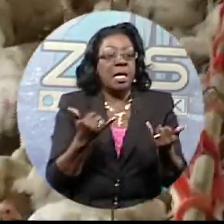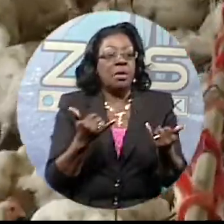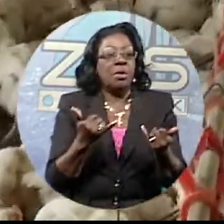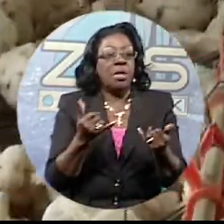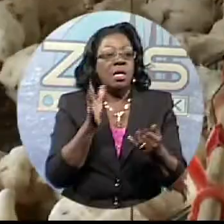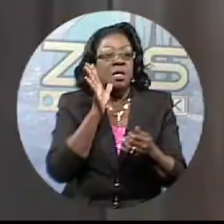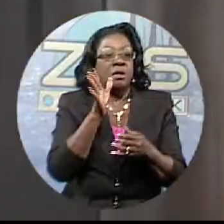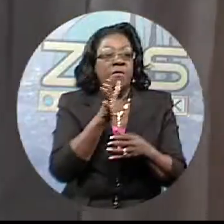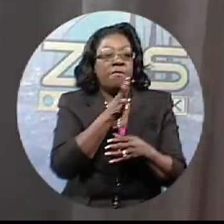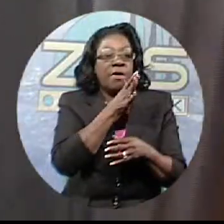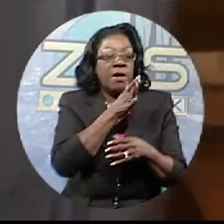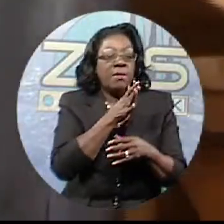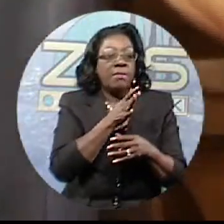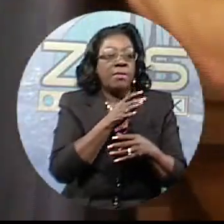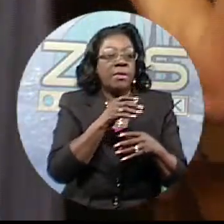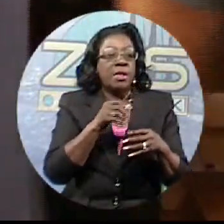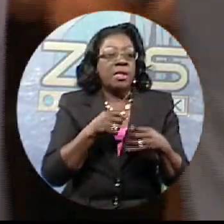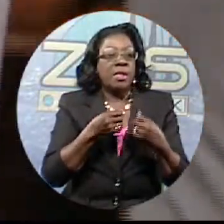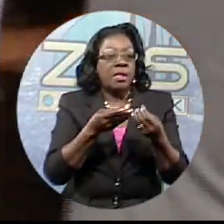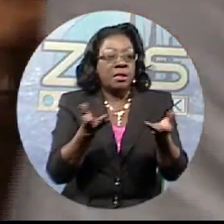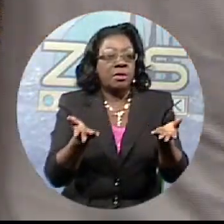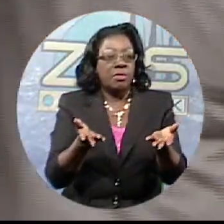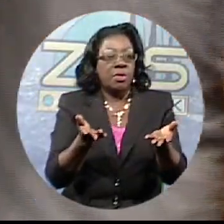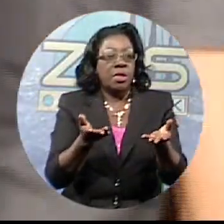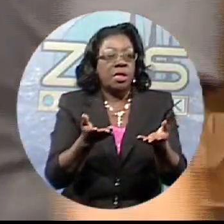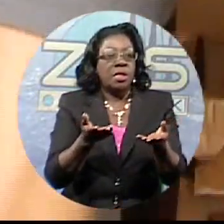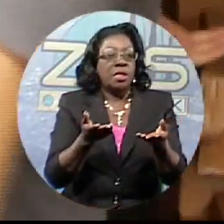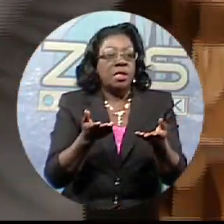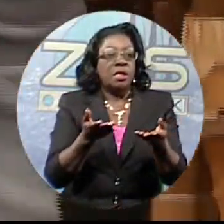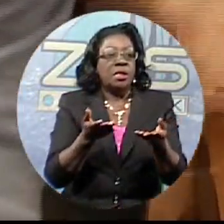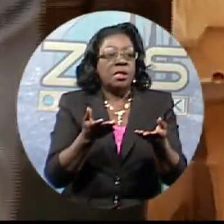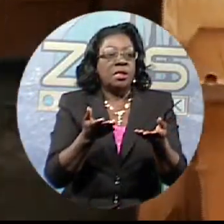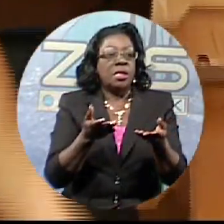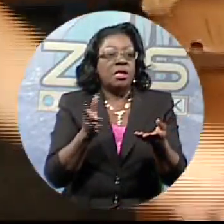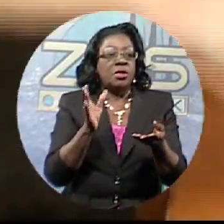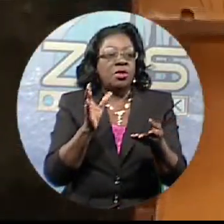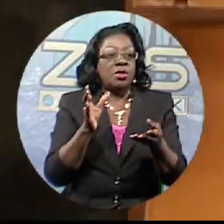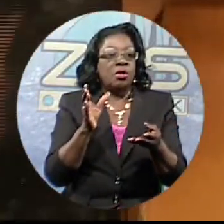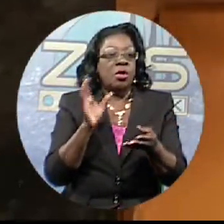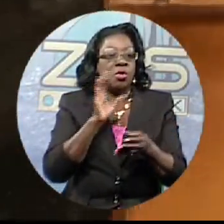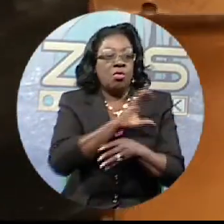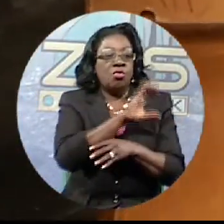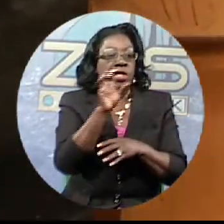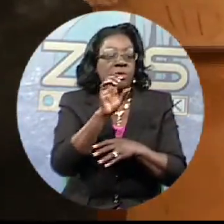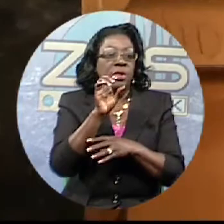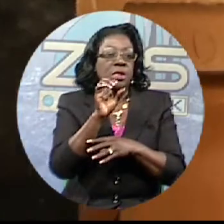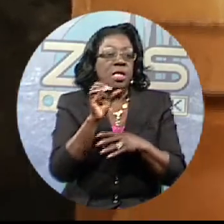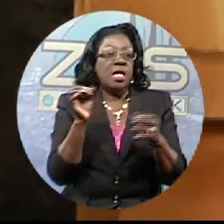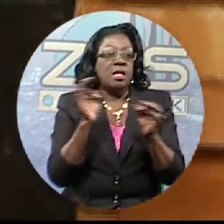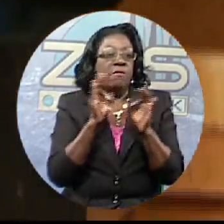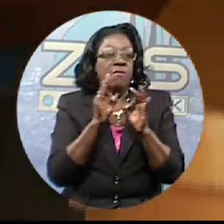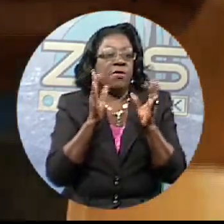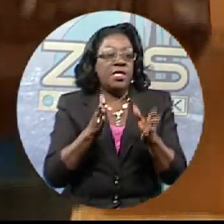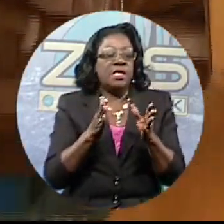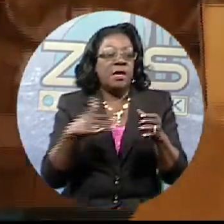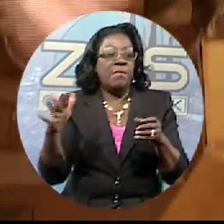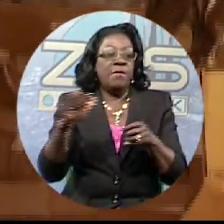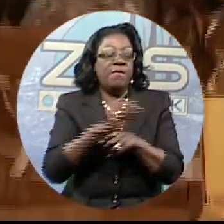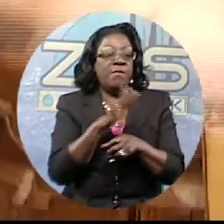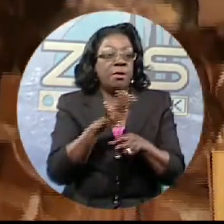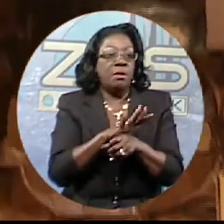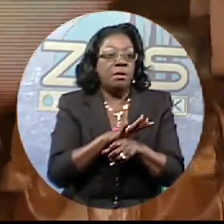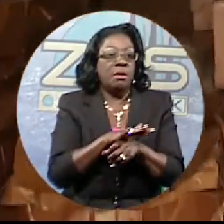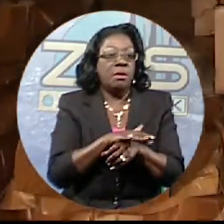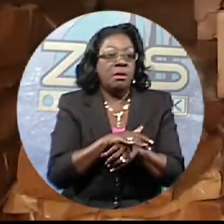farm's freezers are at capacity. Since Christmas, our freezers have been full. We've had to put chicken and tan in all the